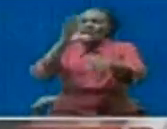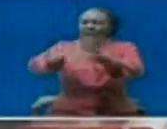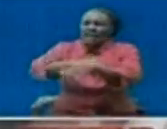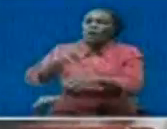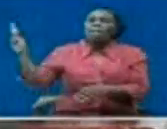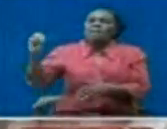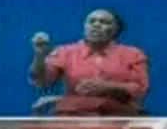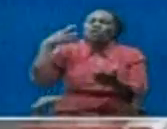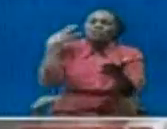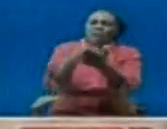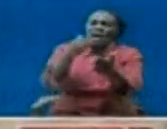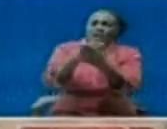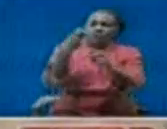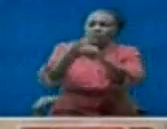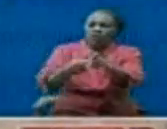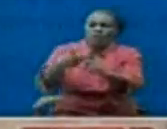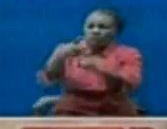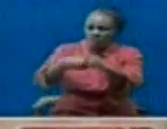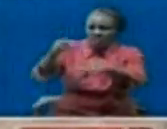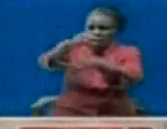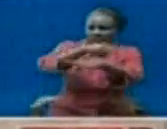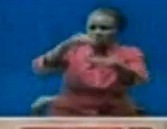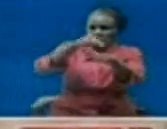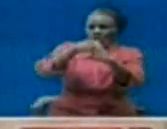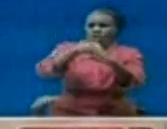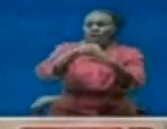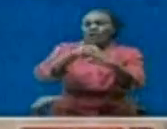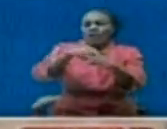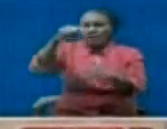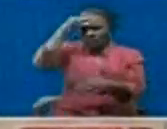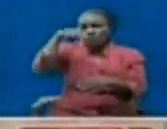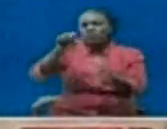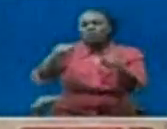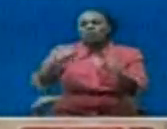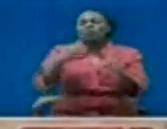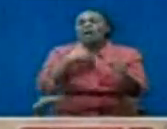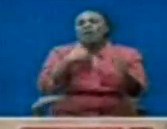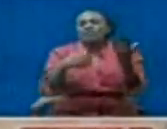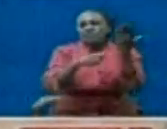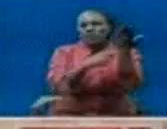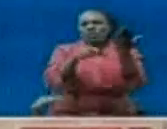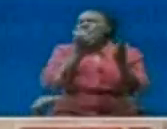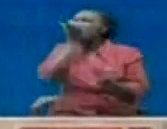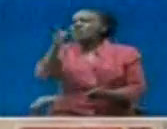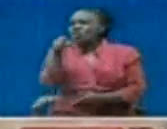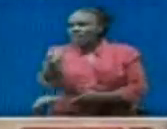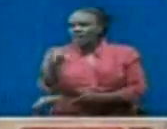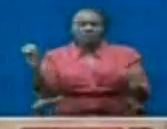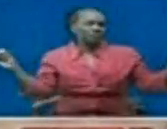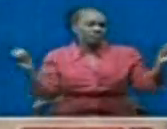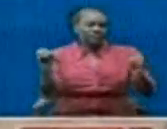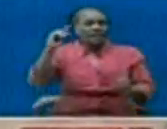millions of money from the national government. He is an official head with a position and a title. So do not dismiss that. What I